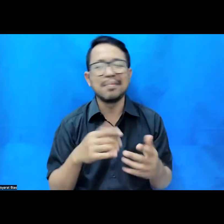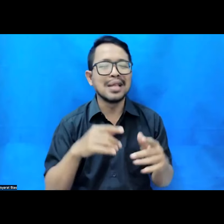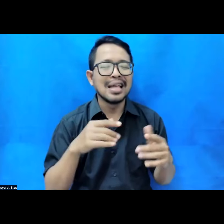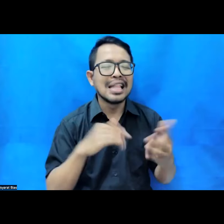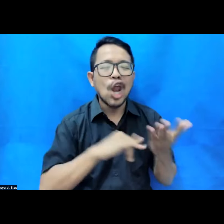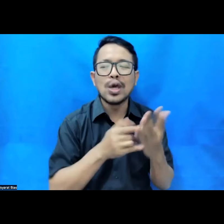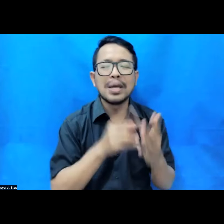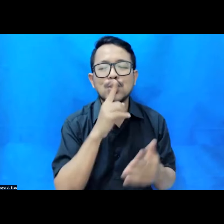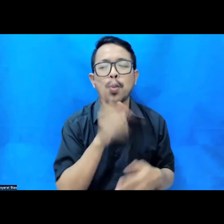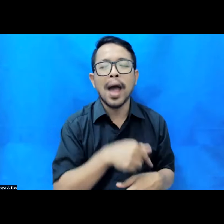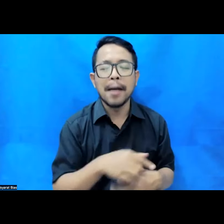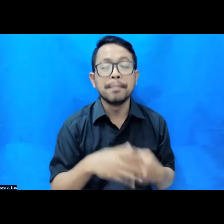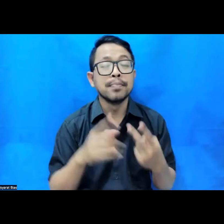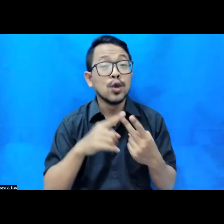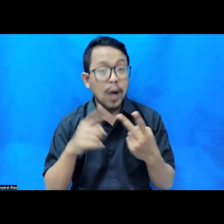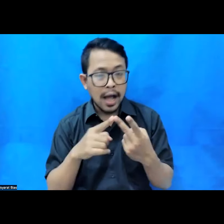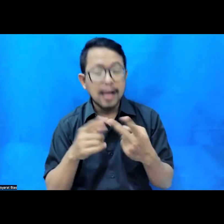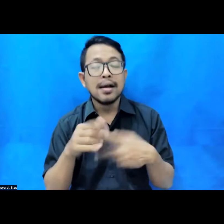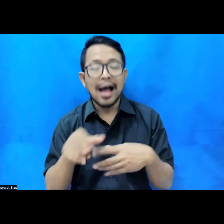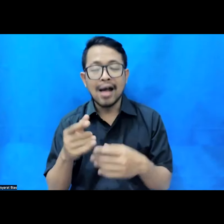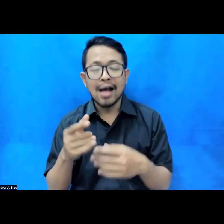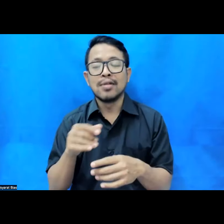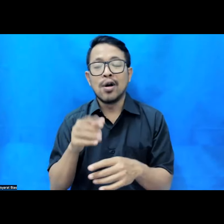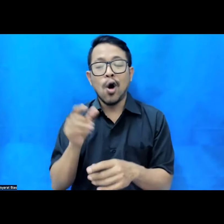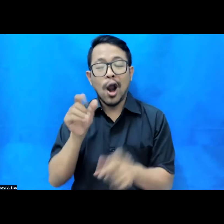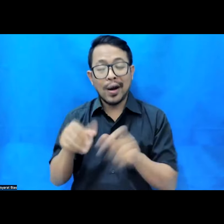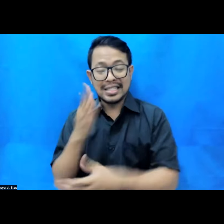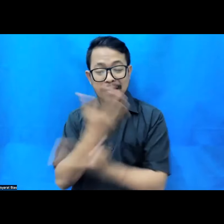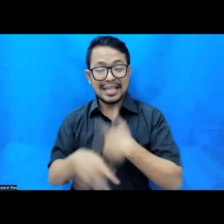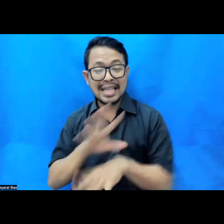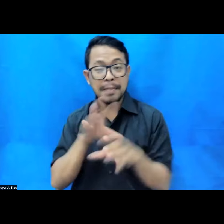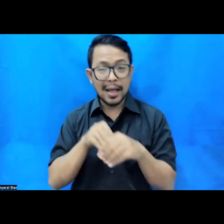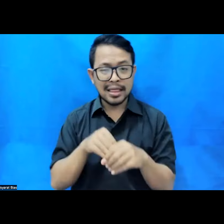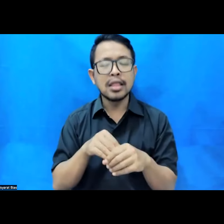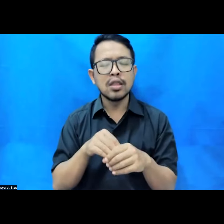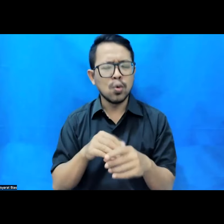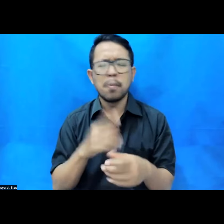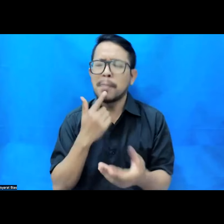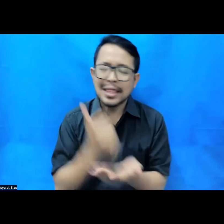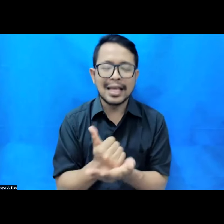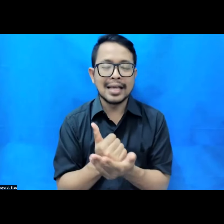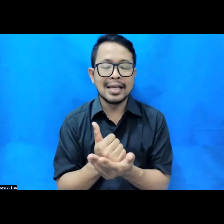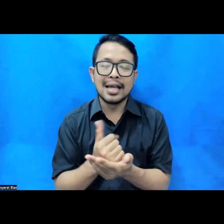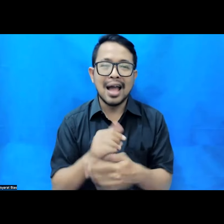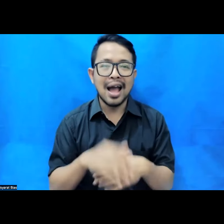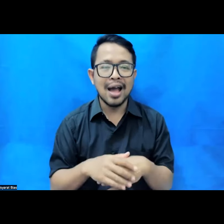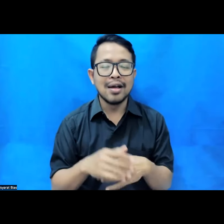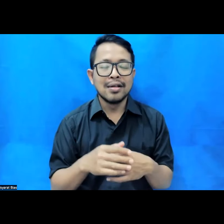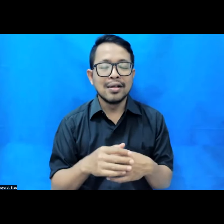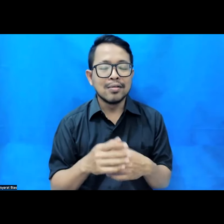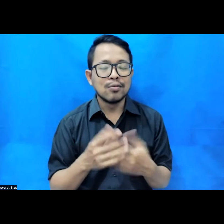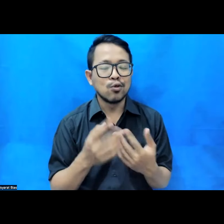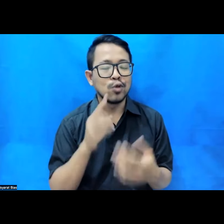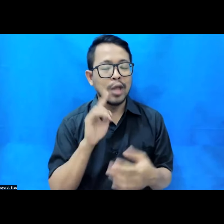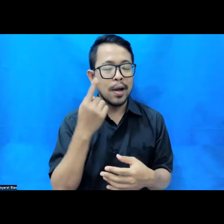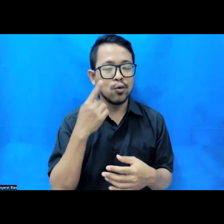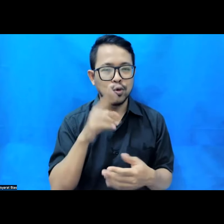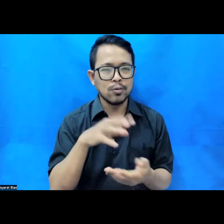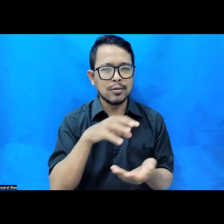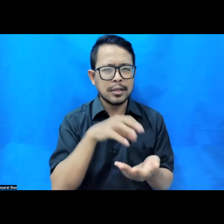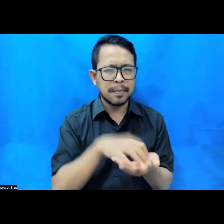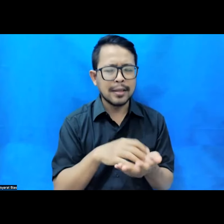involvement of persons with disabilities in the process is vital. In the case of places and spaces, ensuring that